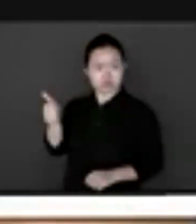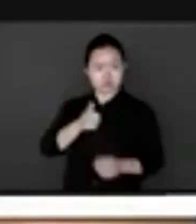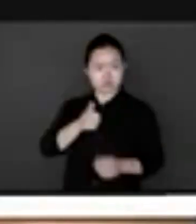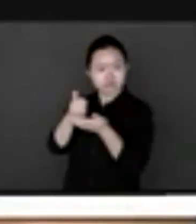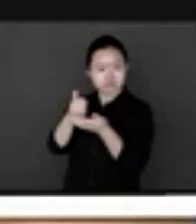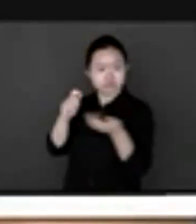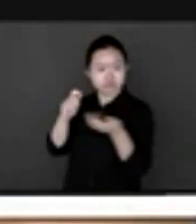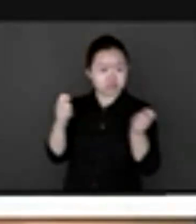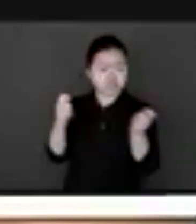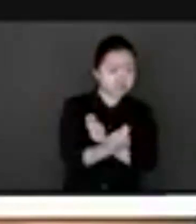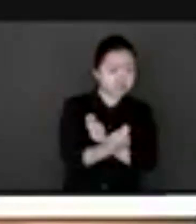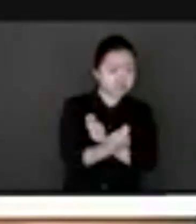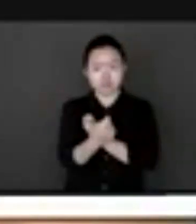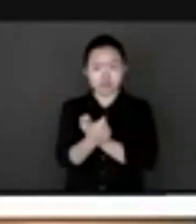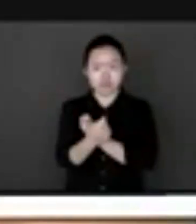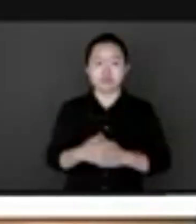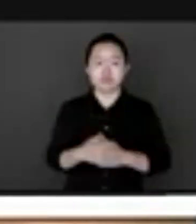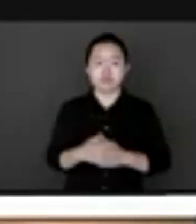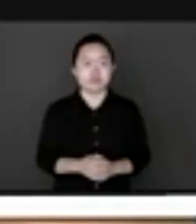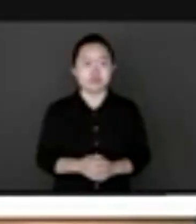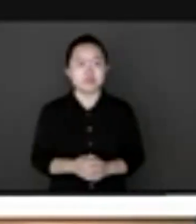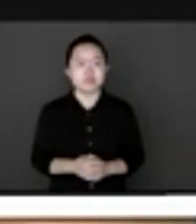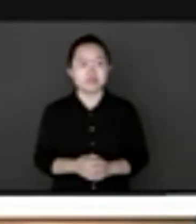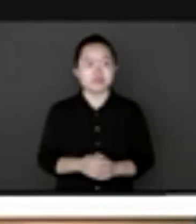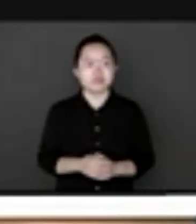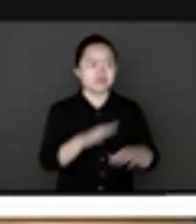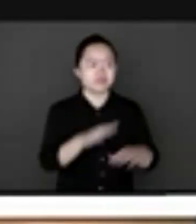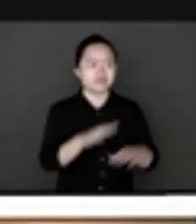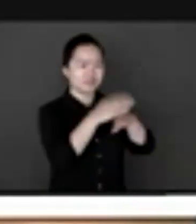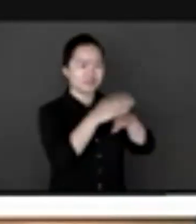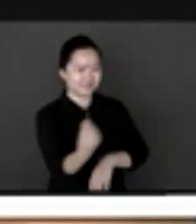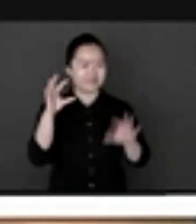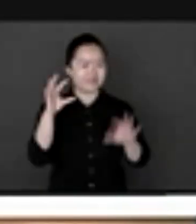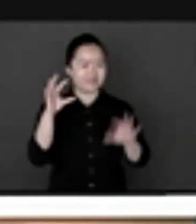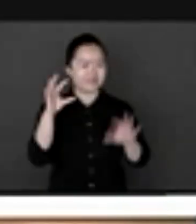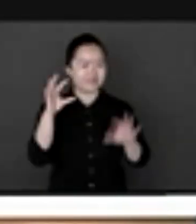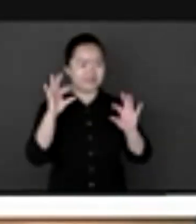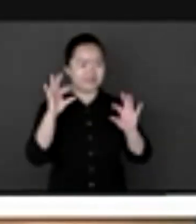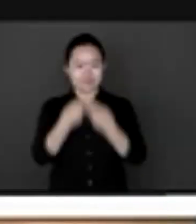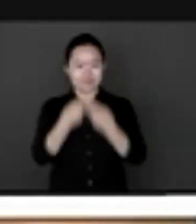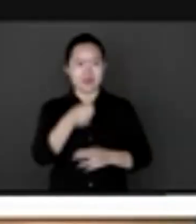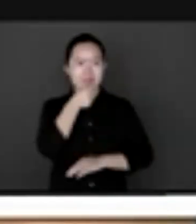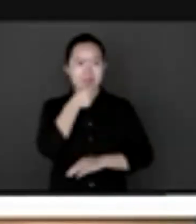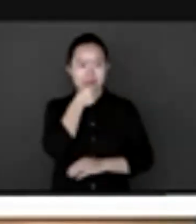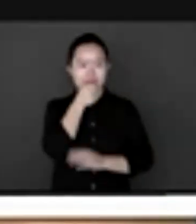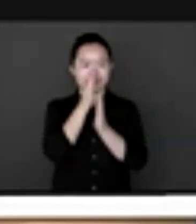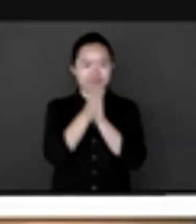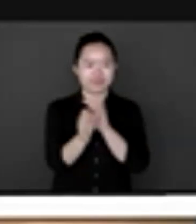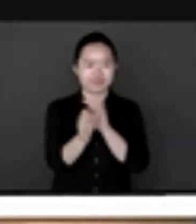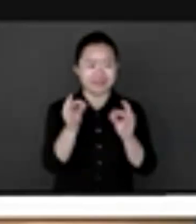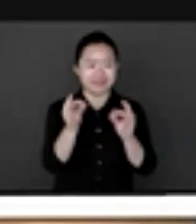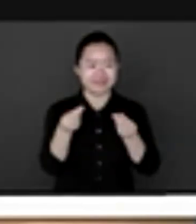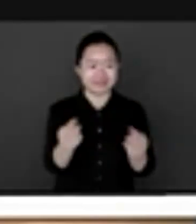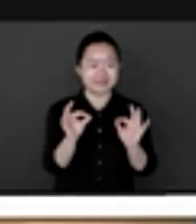I will say by voice change or something like that, I think. Thank you, Susanna. I feel a great